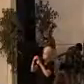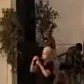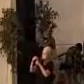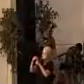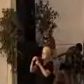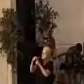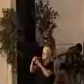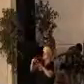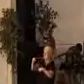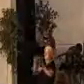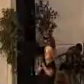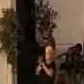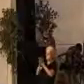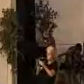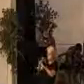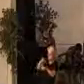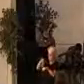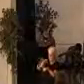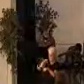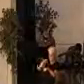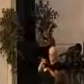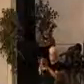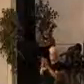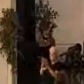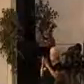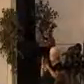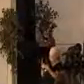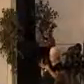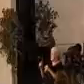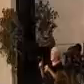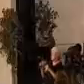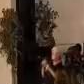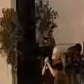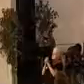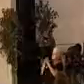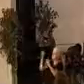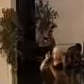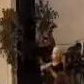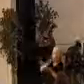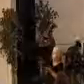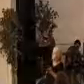Lord, we pray, anoint your service this morning. We worship you, Lord.